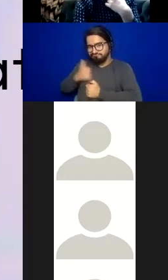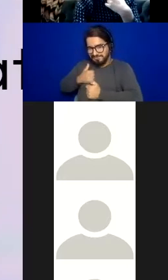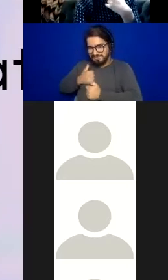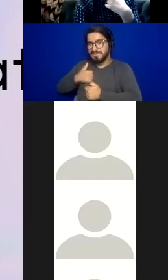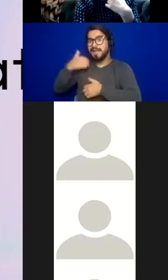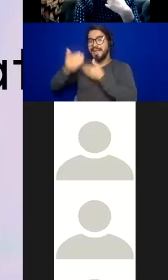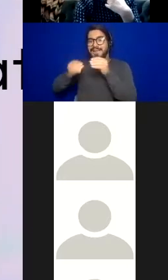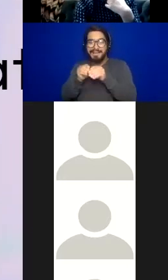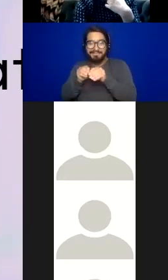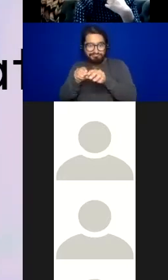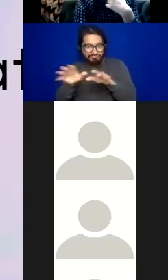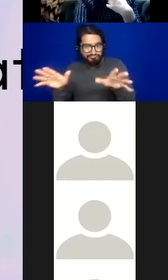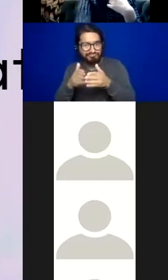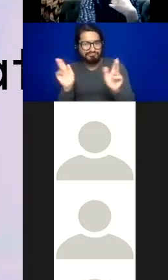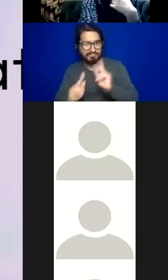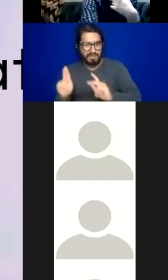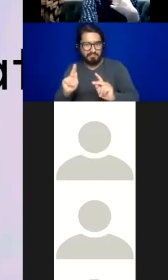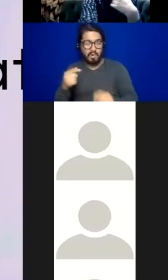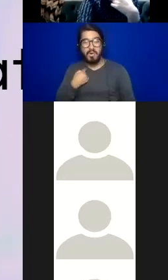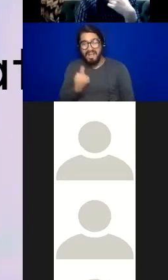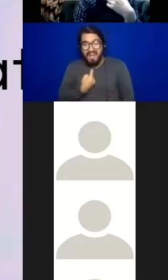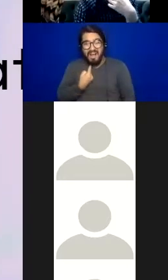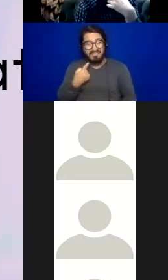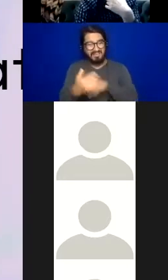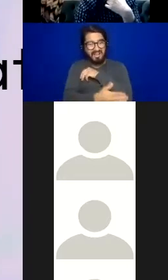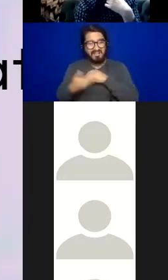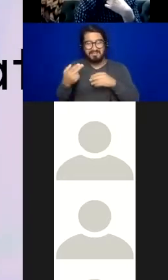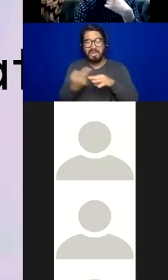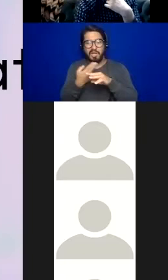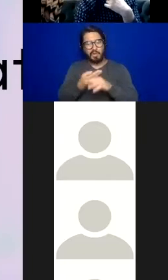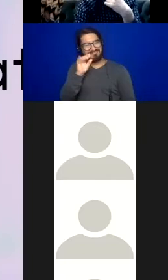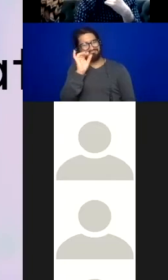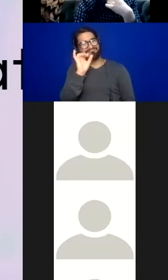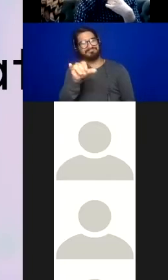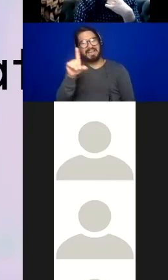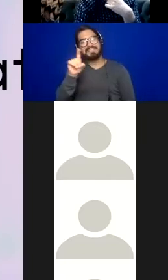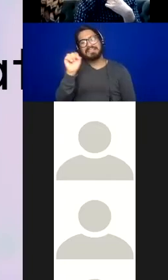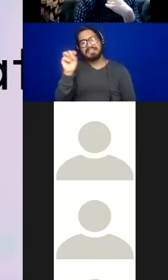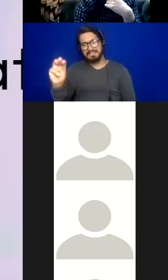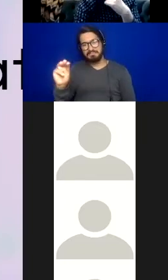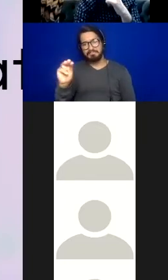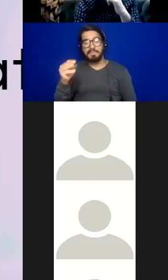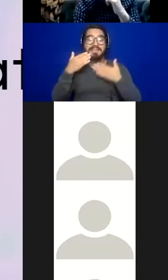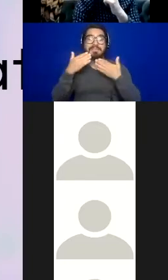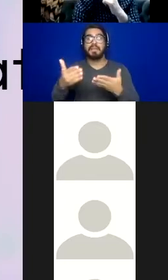We're the only country that really utilizes this material. Thank you so much for that information. I didn't know that, and that's really interesting.